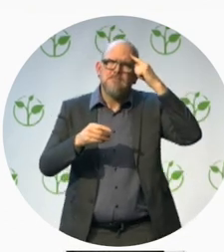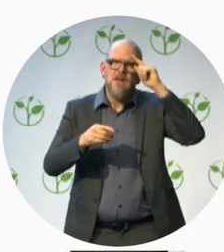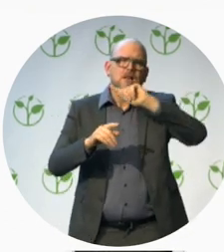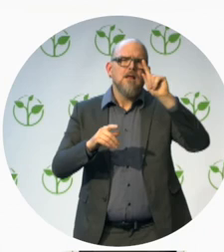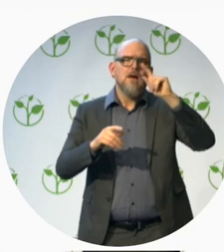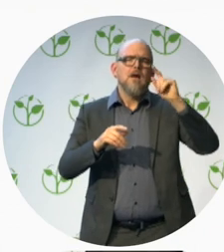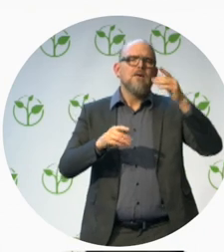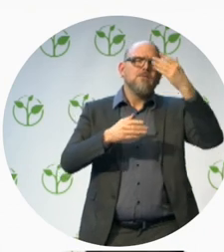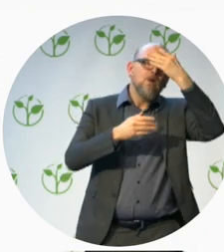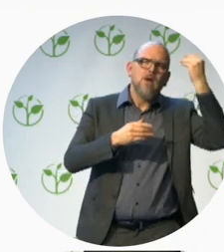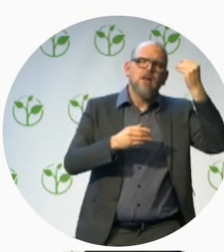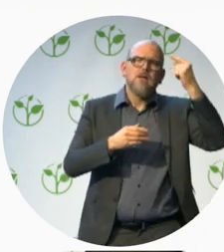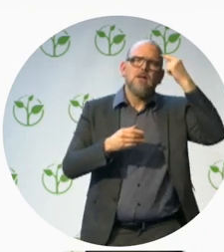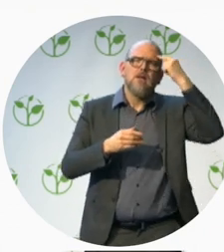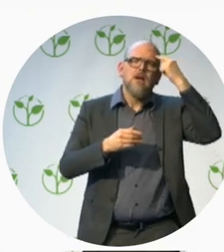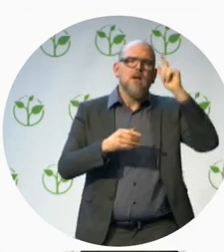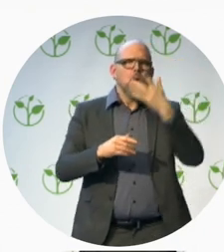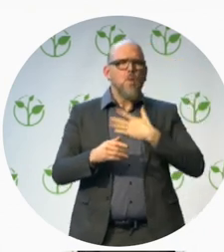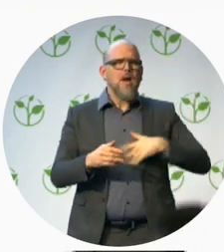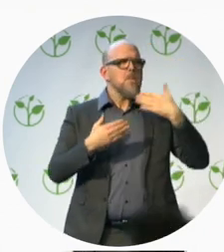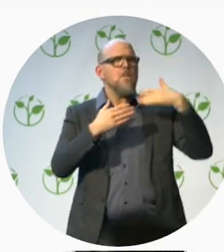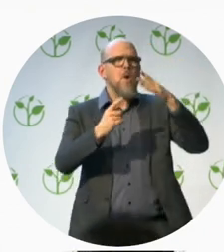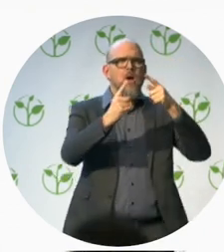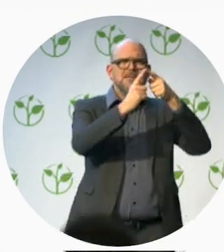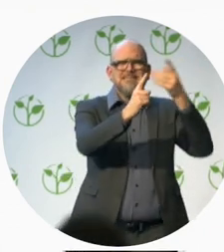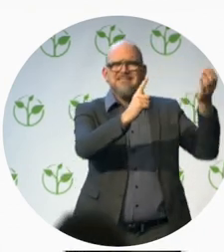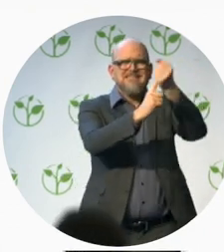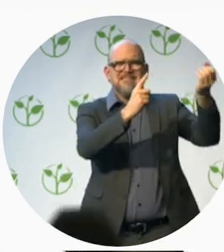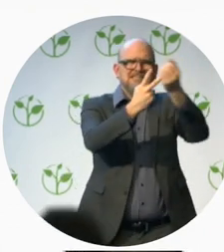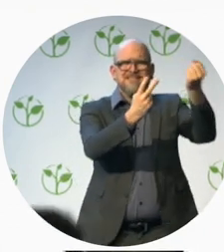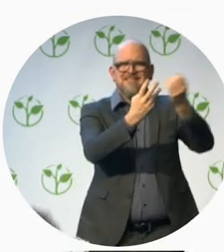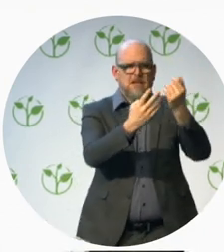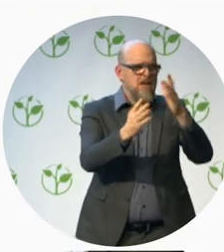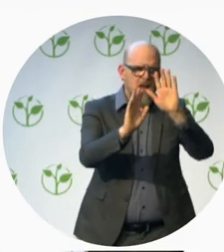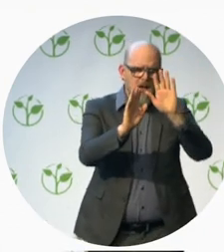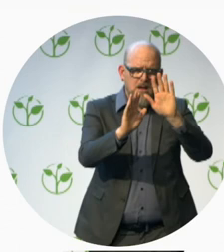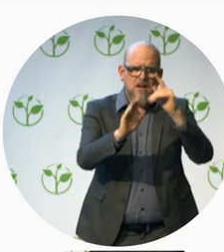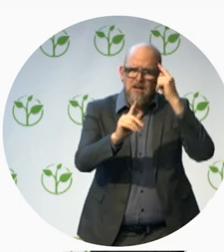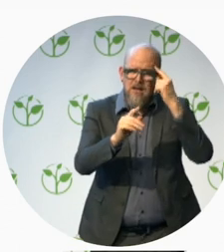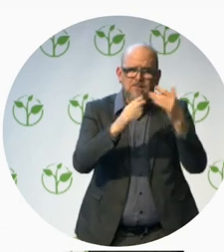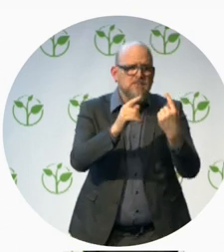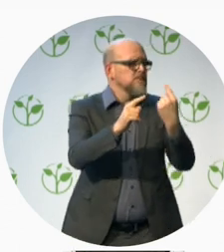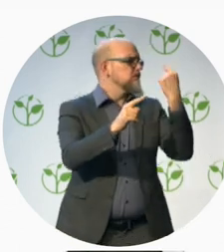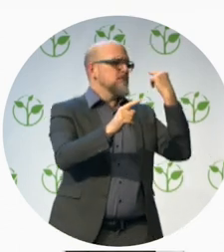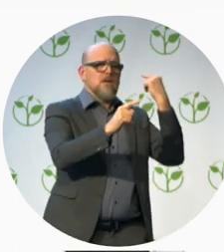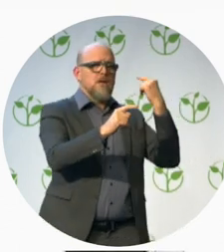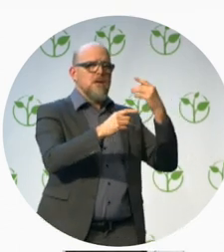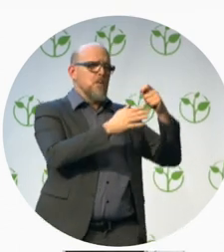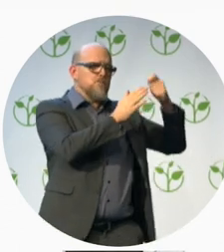are 75 best innovation practices and policies that we will be awarding here tonight.